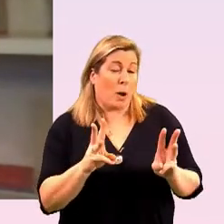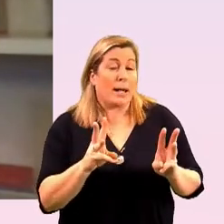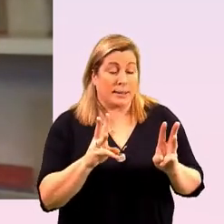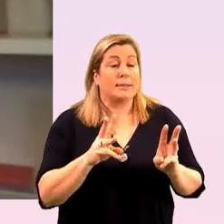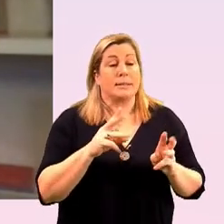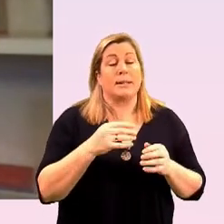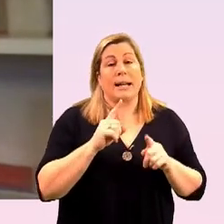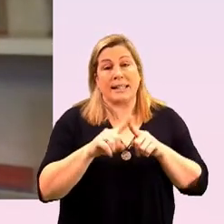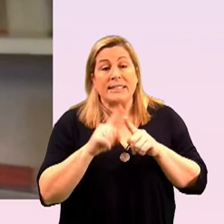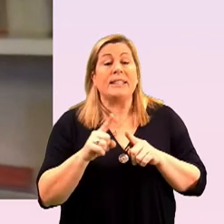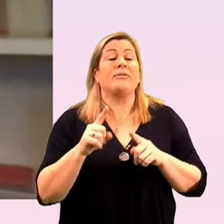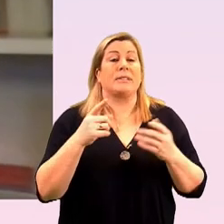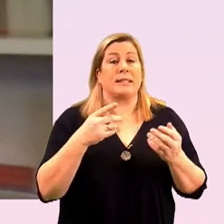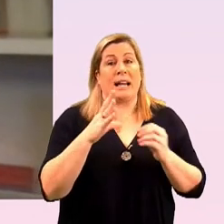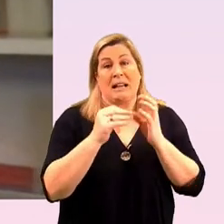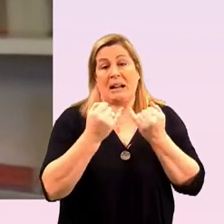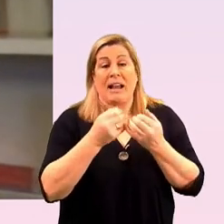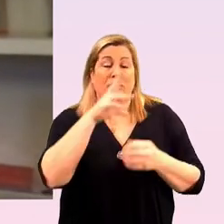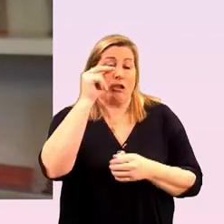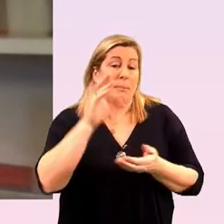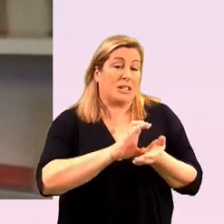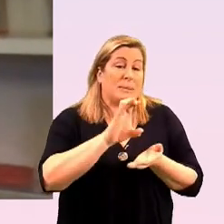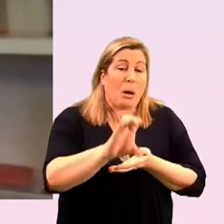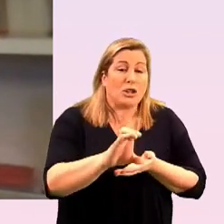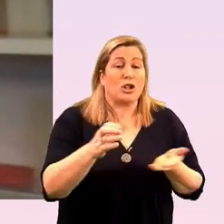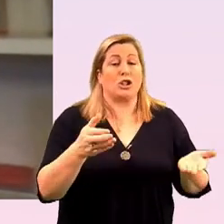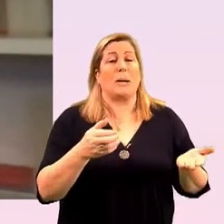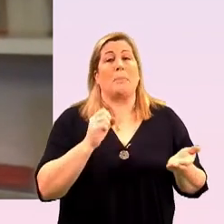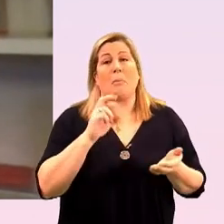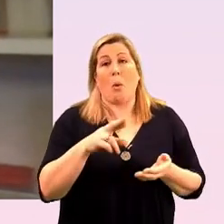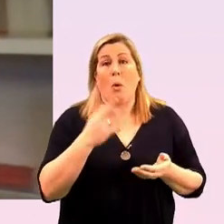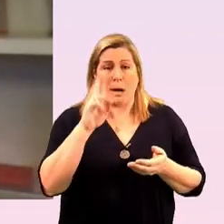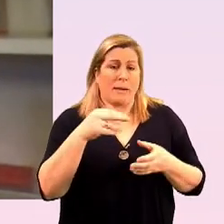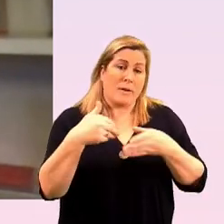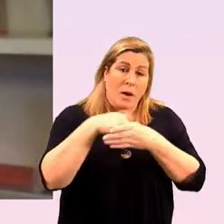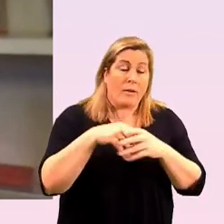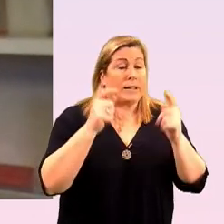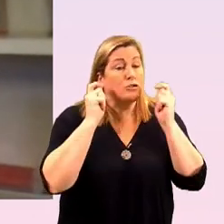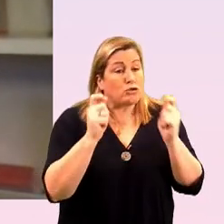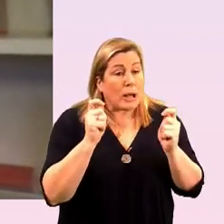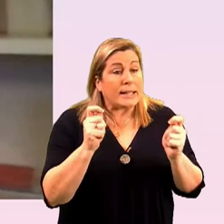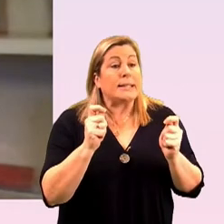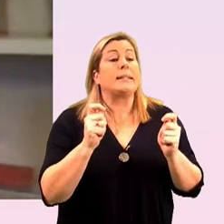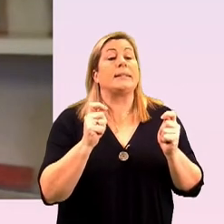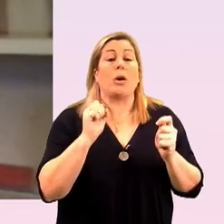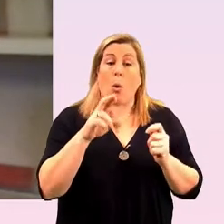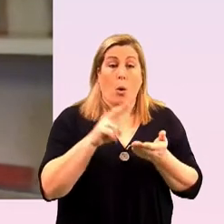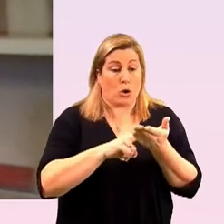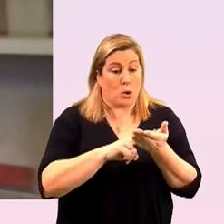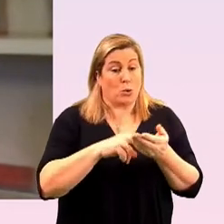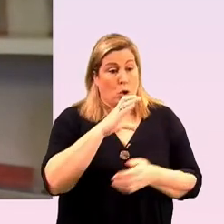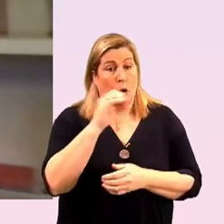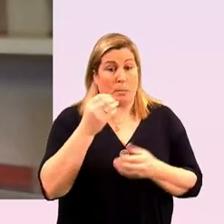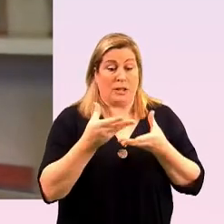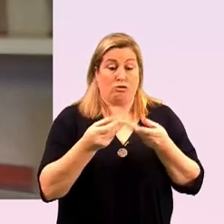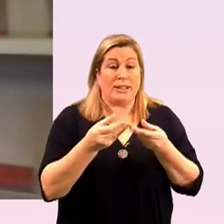like sponsorship, you know, but you get into things like, you know, training, or actually using company resources in a